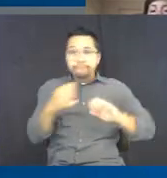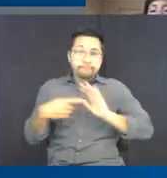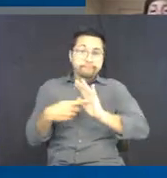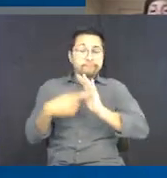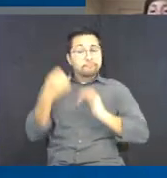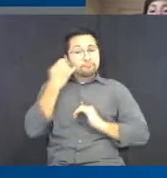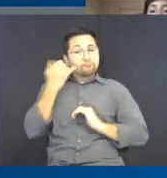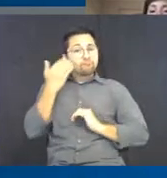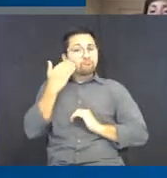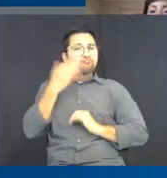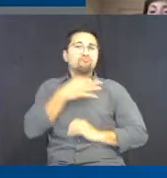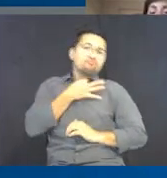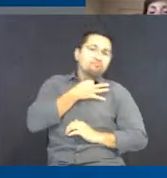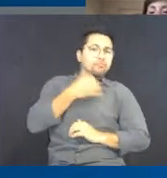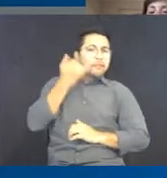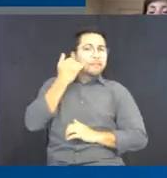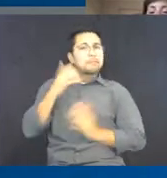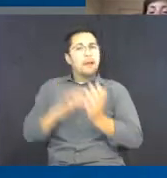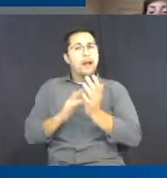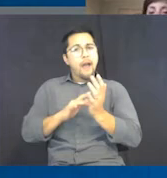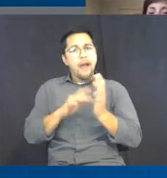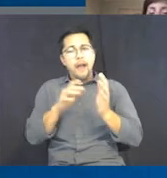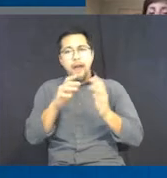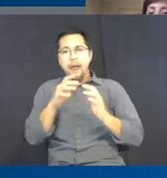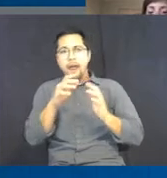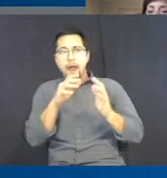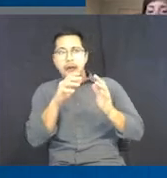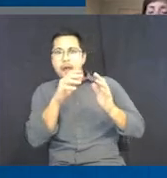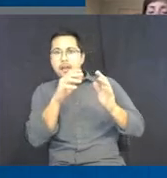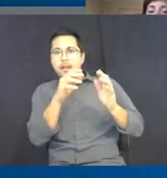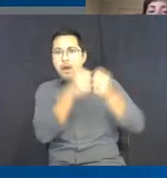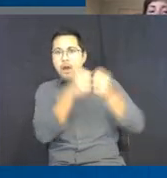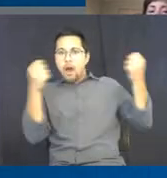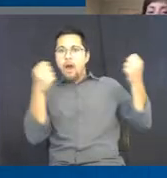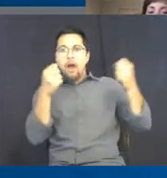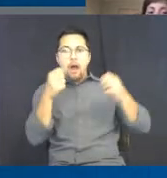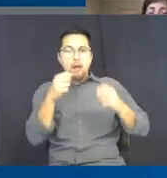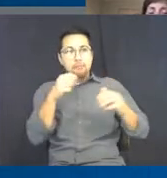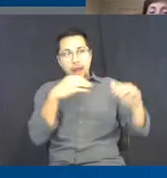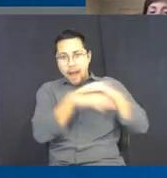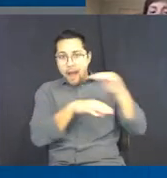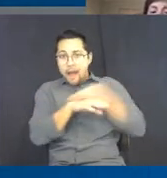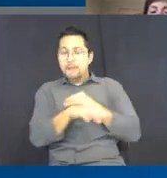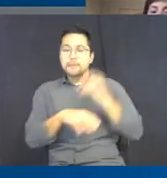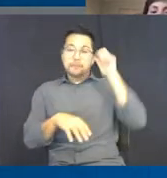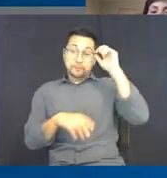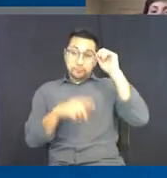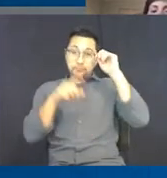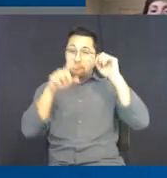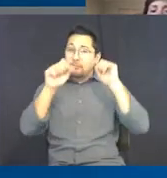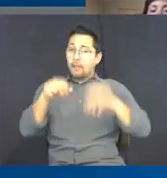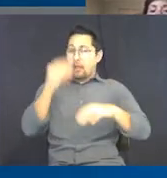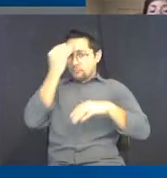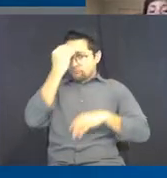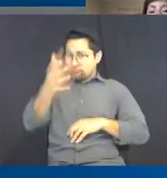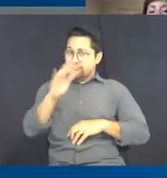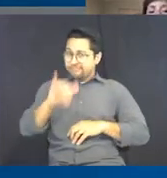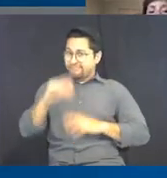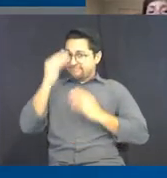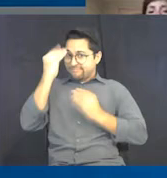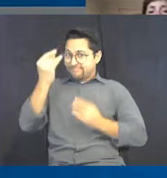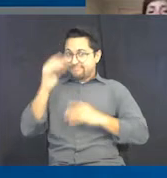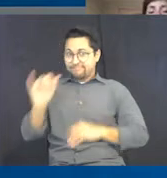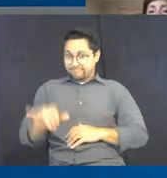somebody not accessing food by a certain time in the morning, by 9 a.m., you can get that information as well. There's a